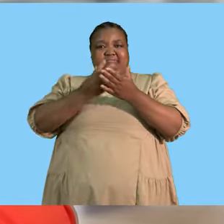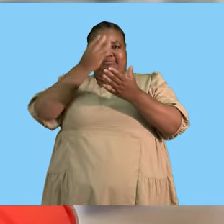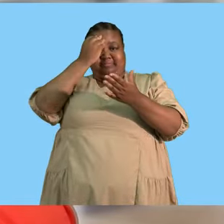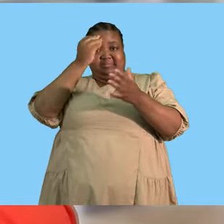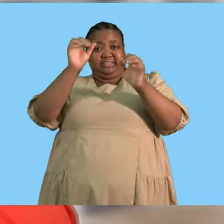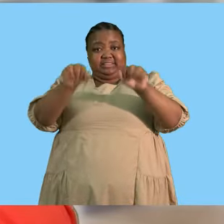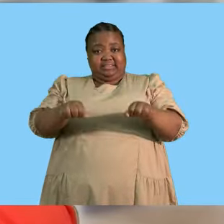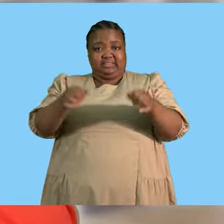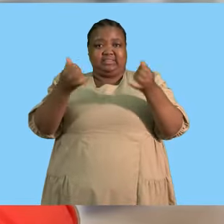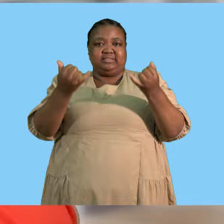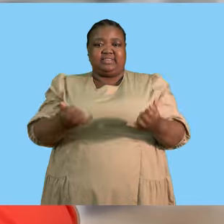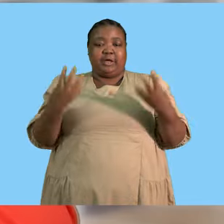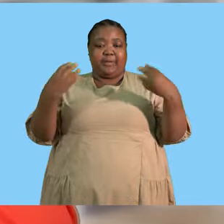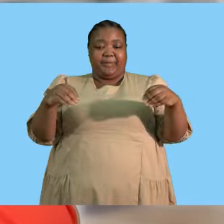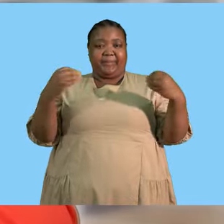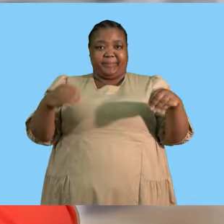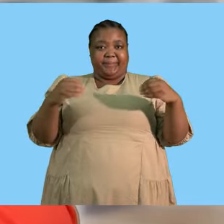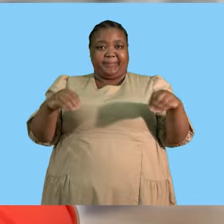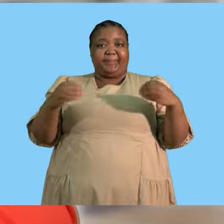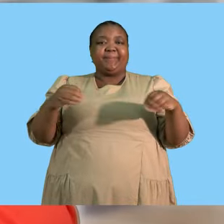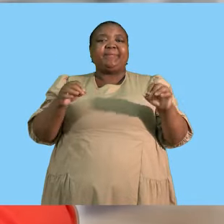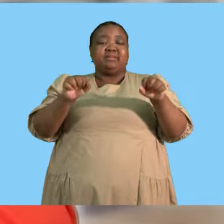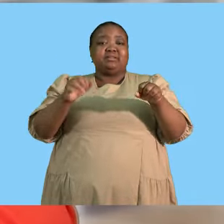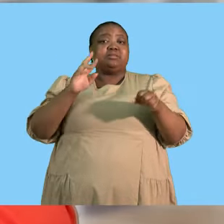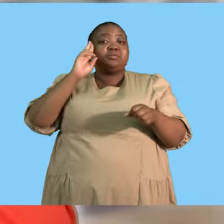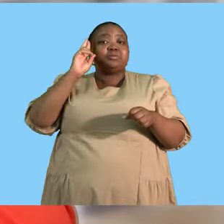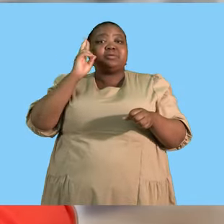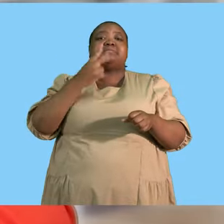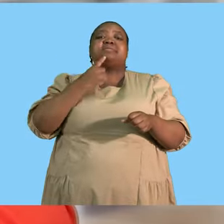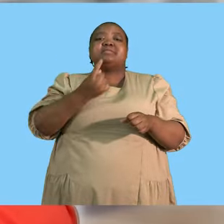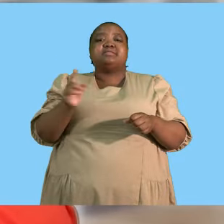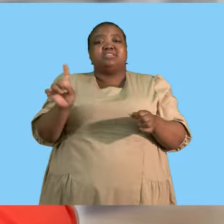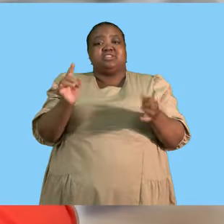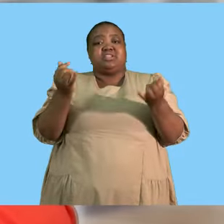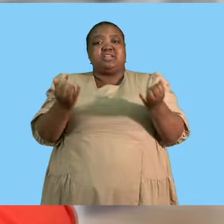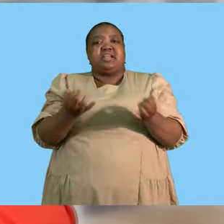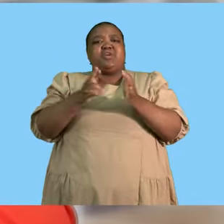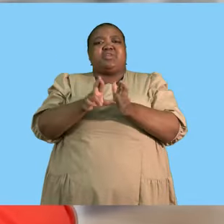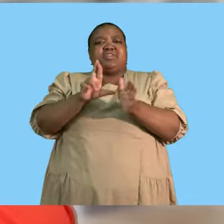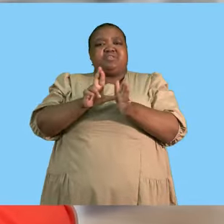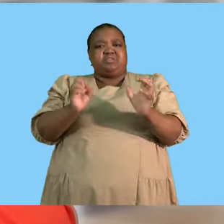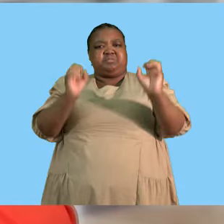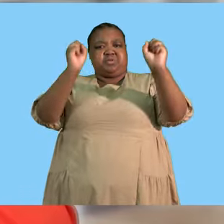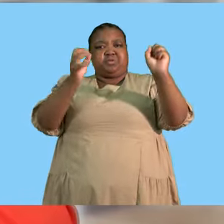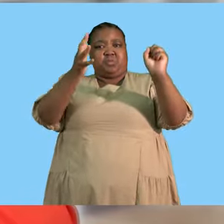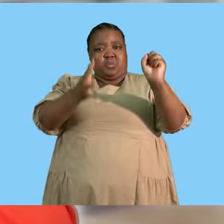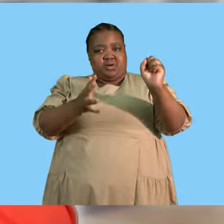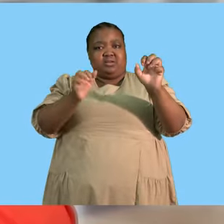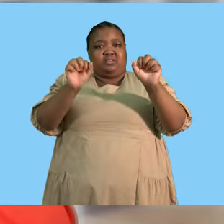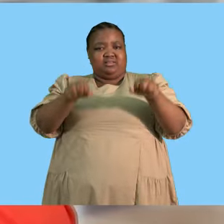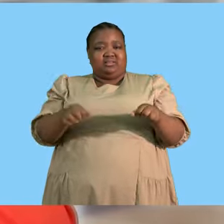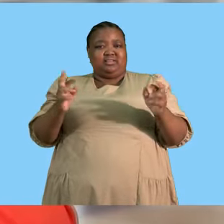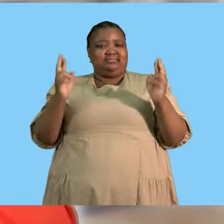on business roles. Now, remember that I just said that we are going to be focusing on revision, so